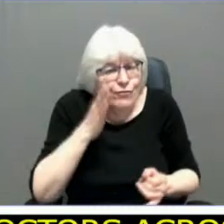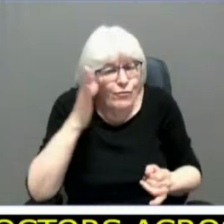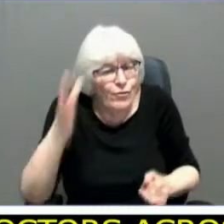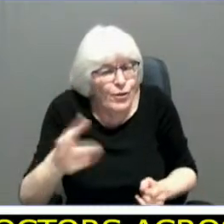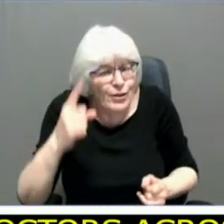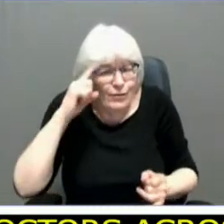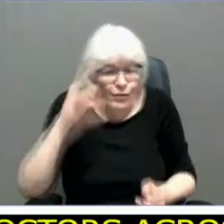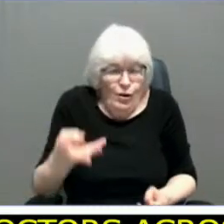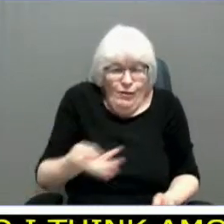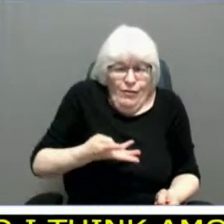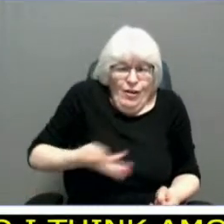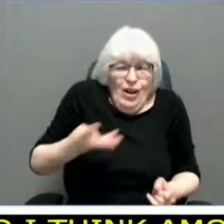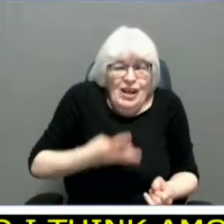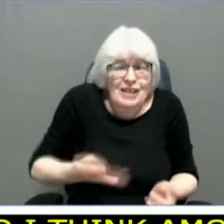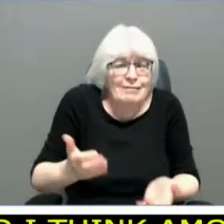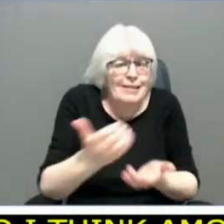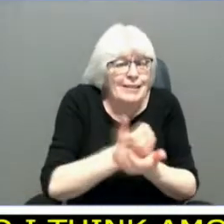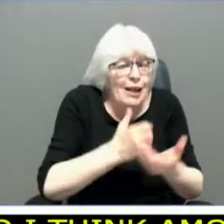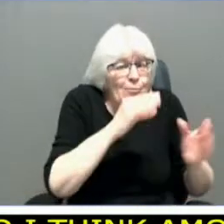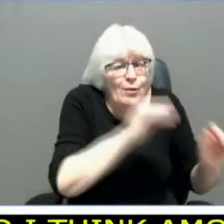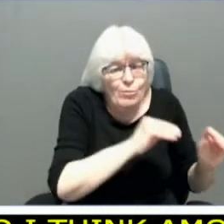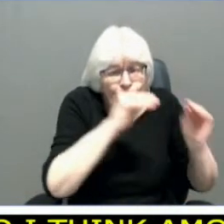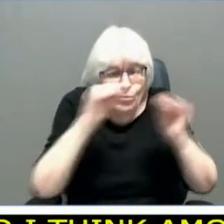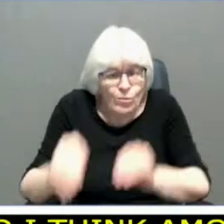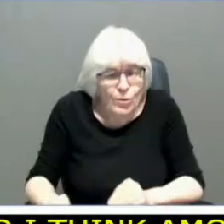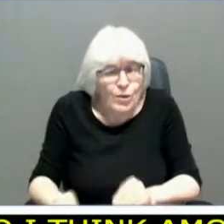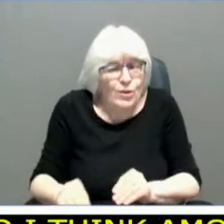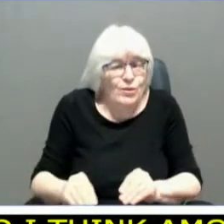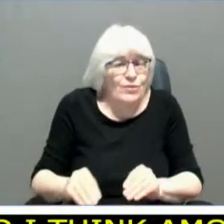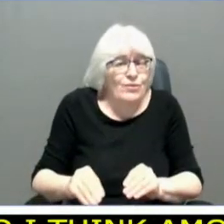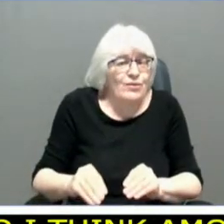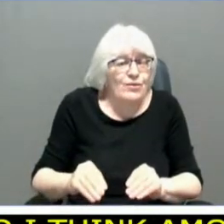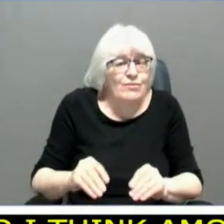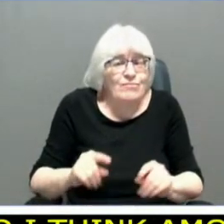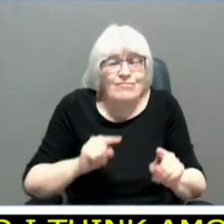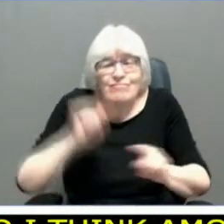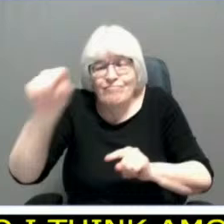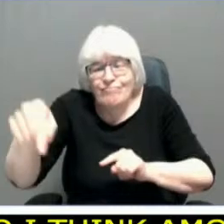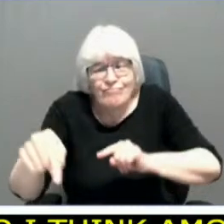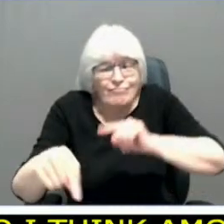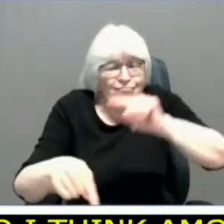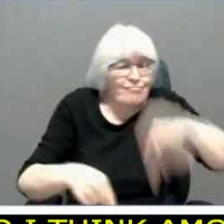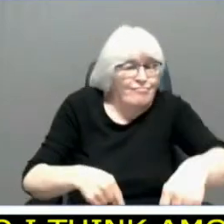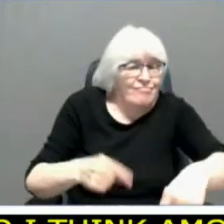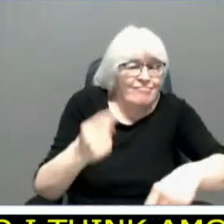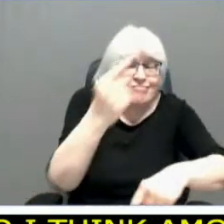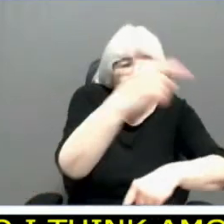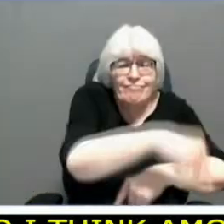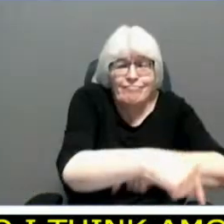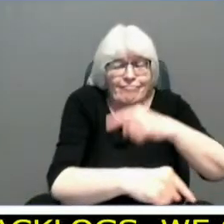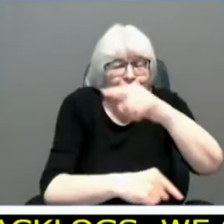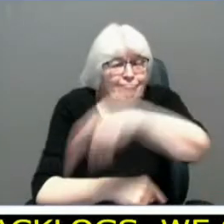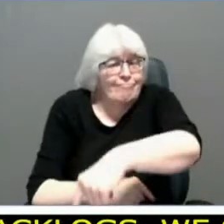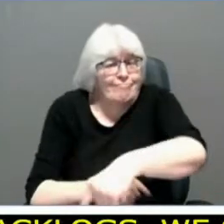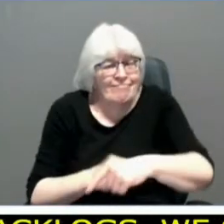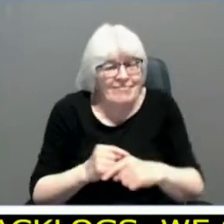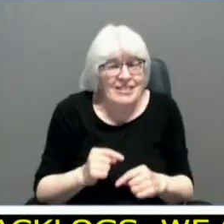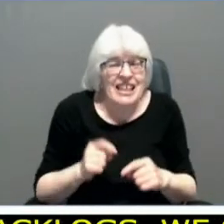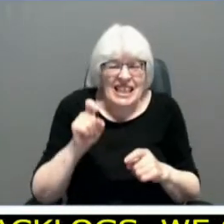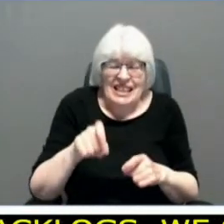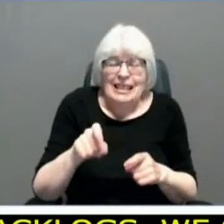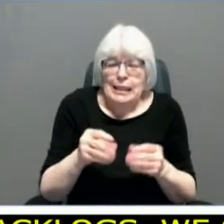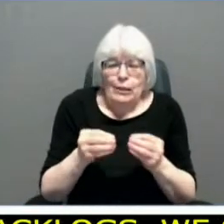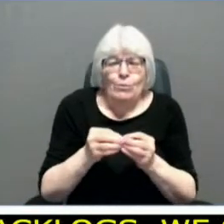surgeons across jurisdictions. And I think that that's worthy of a serious discussion. And